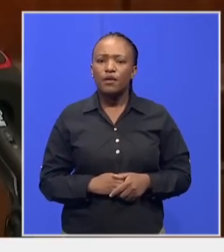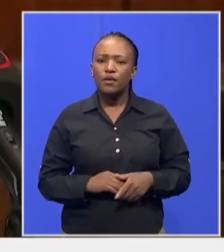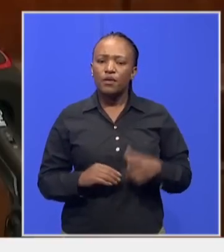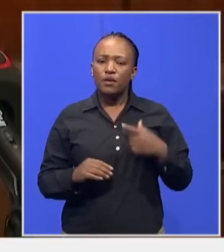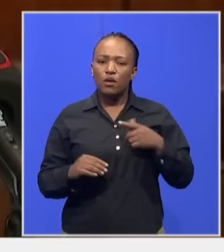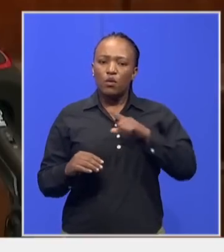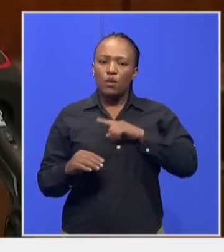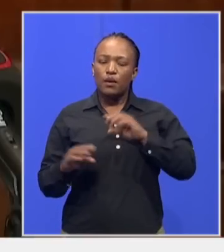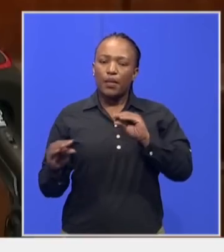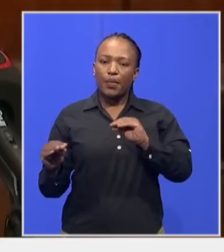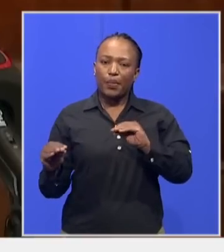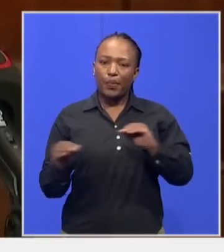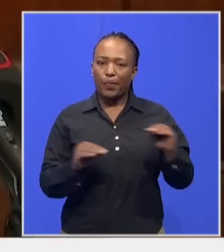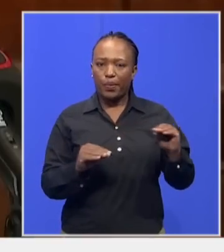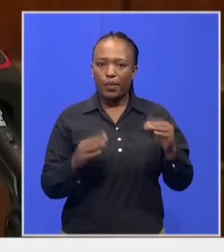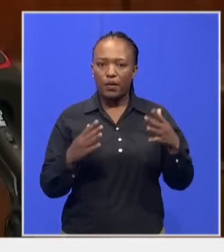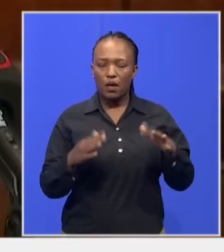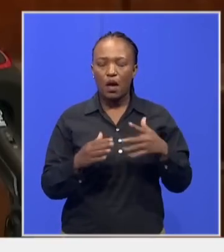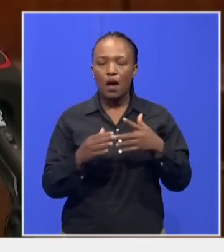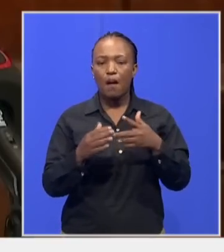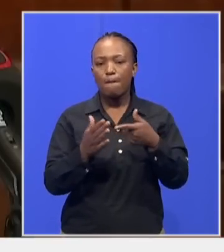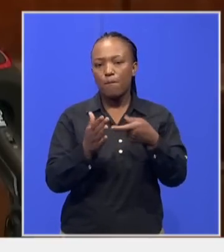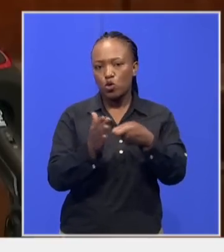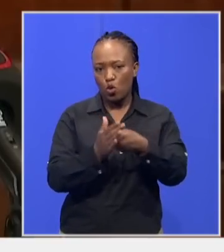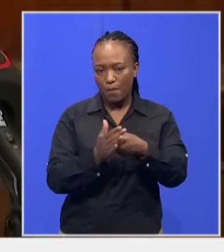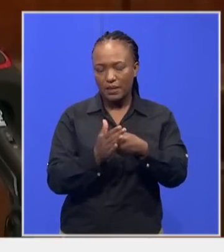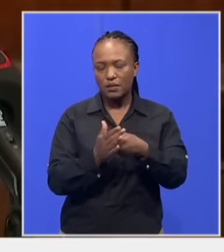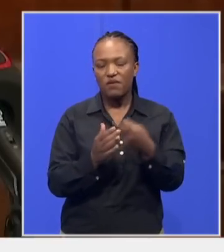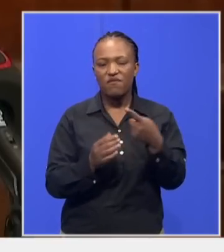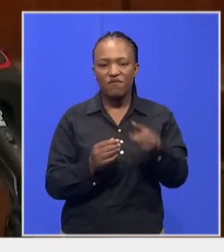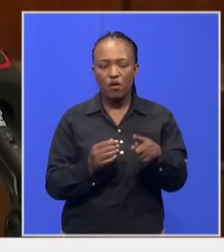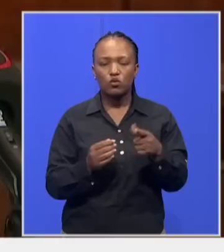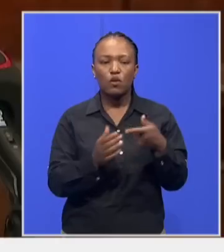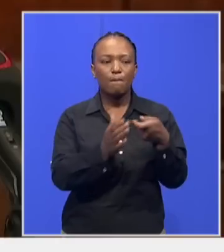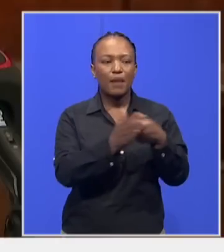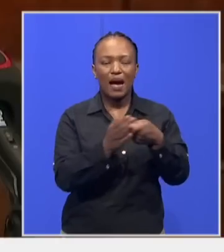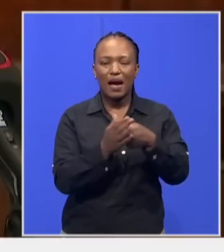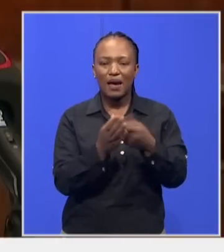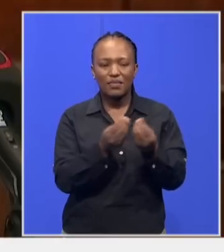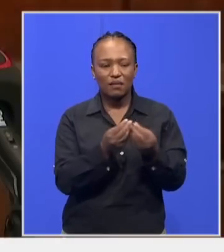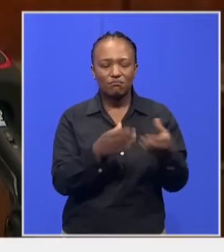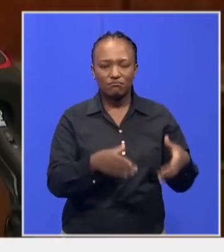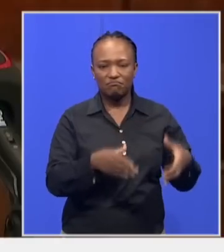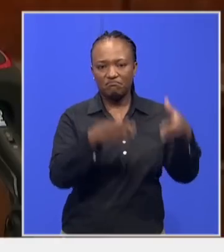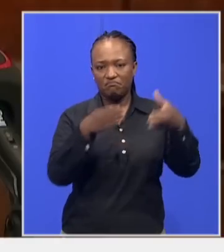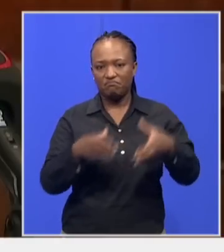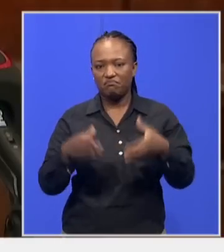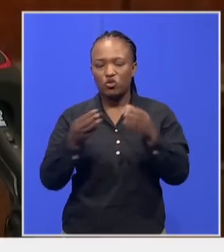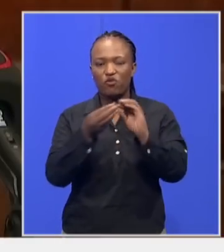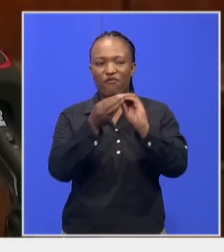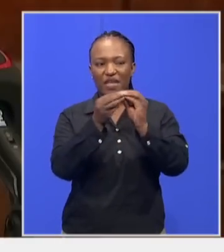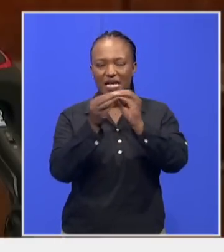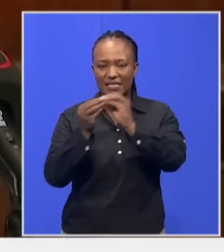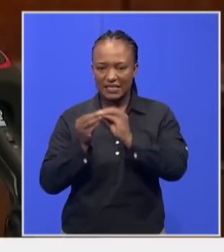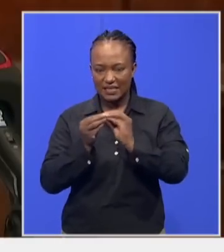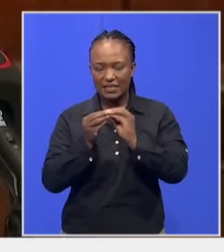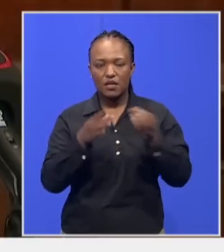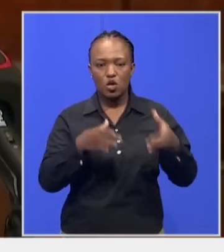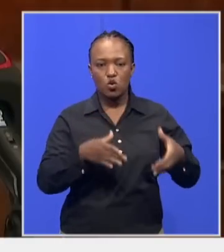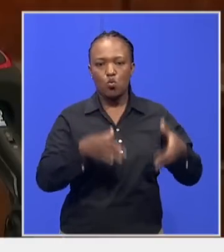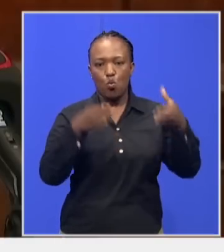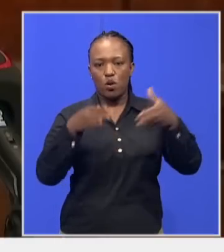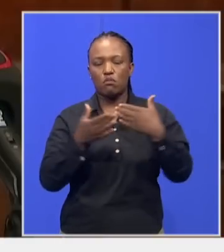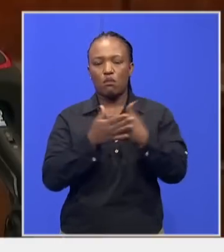the procurement in relation to getting parts that are required to fix the units and get the units back